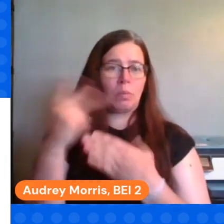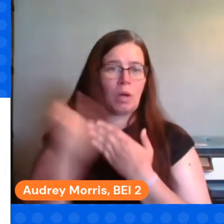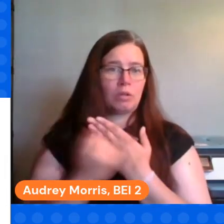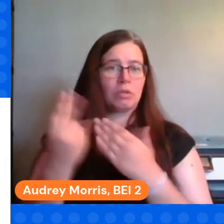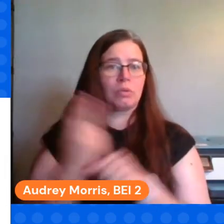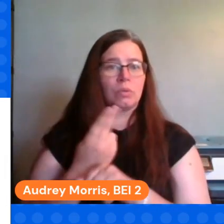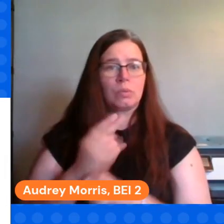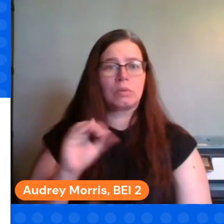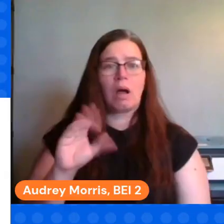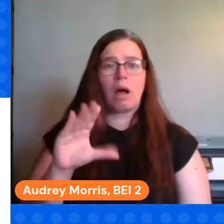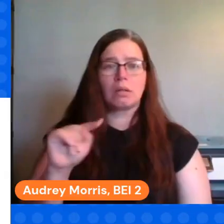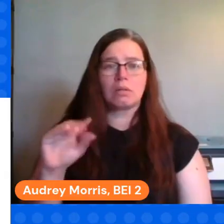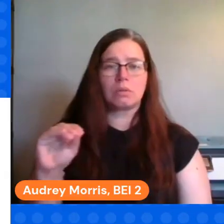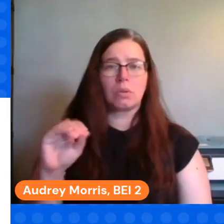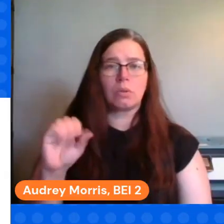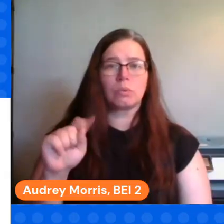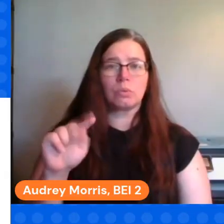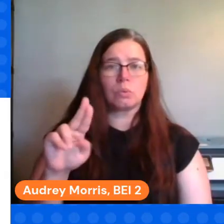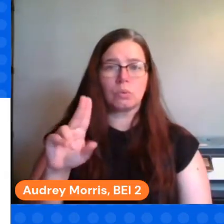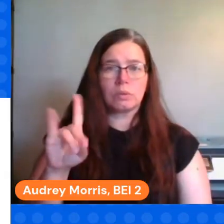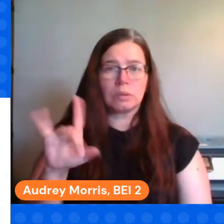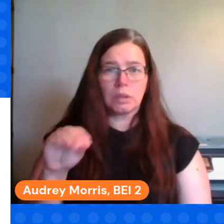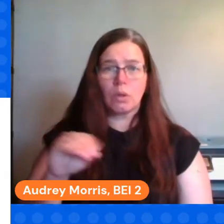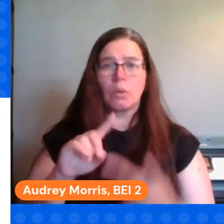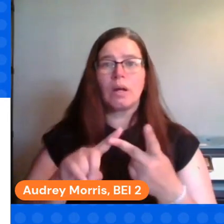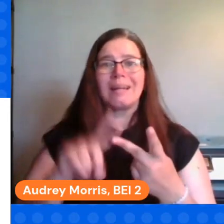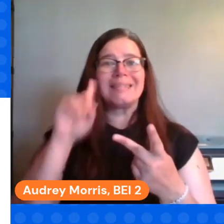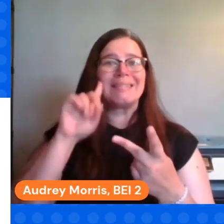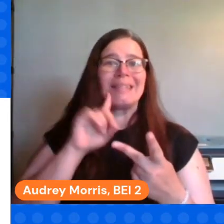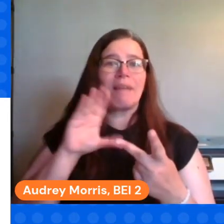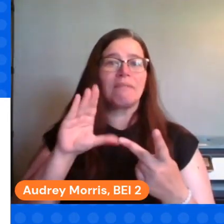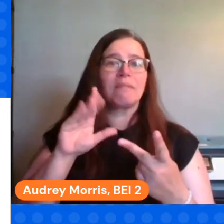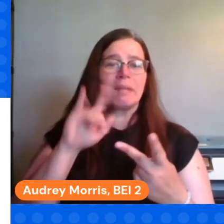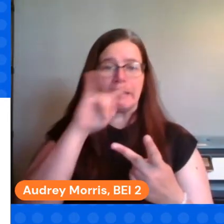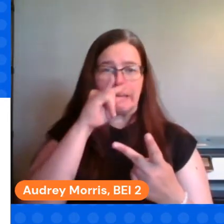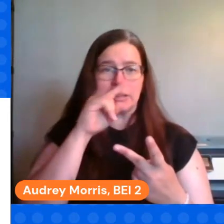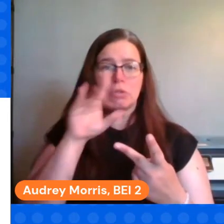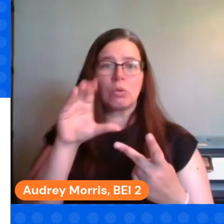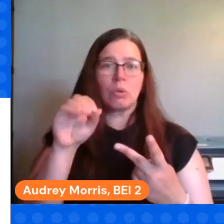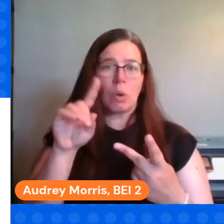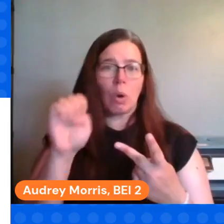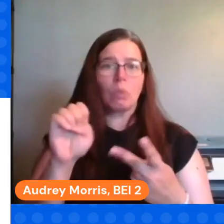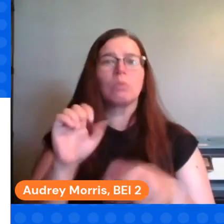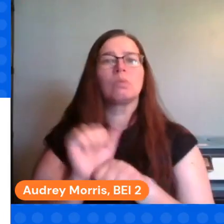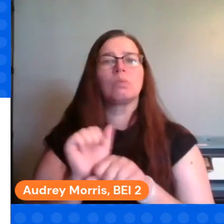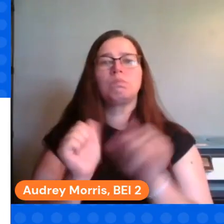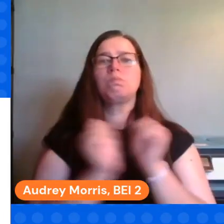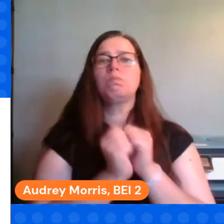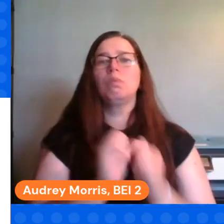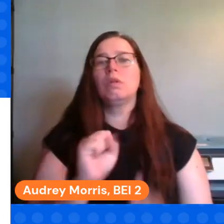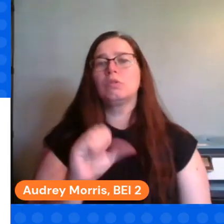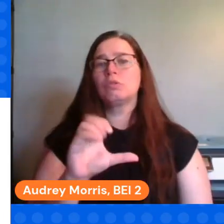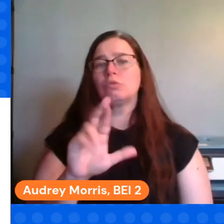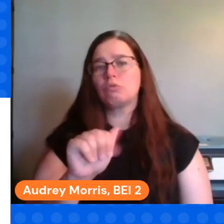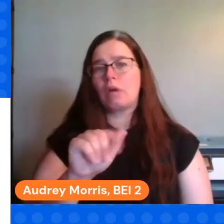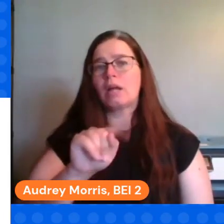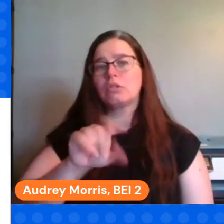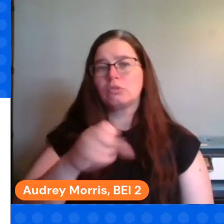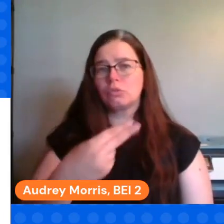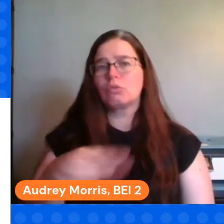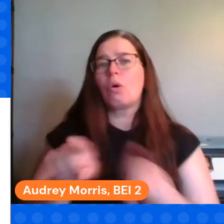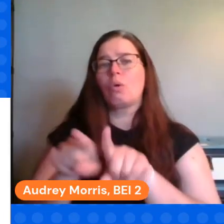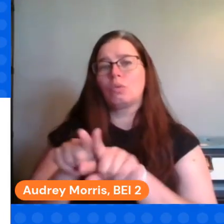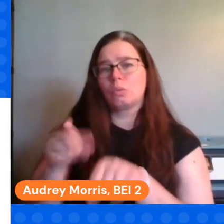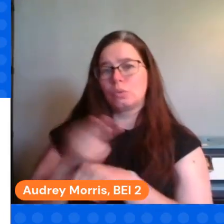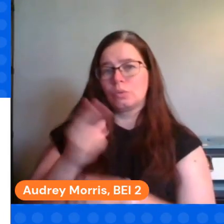OctoStudio, and Deaf Kids Code, who've done a lot of work with Scratch, have also been using OctoStudio and showing some